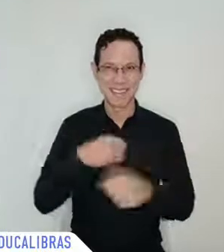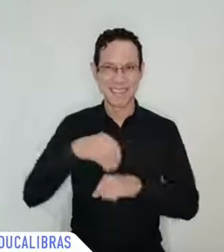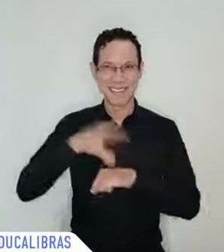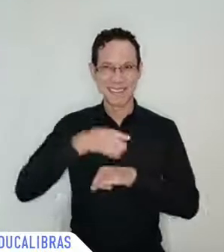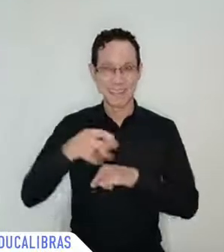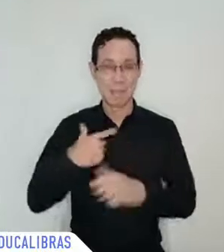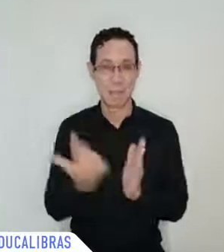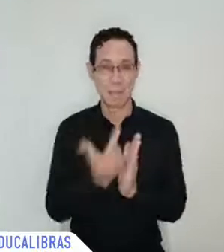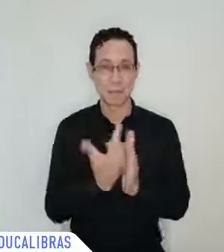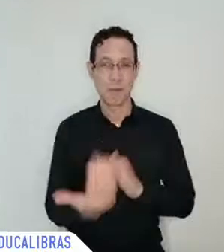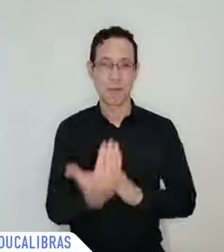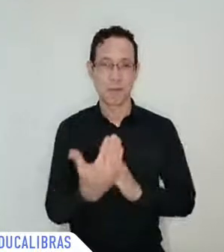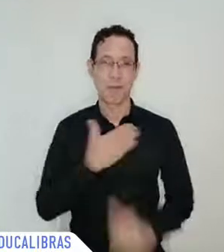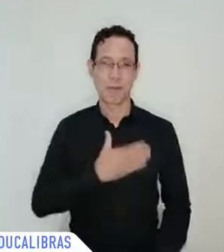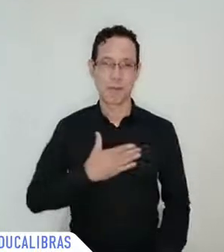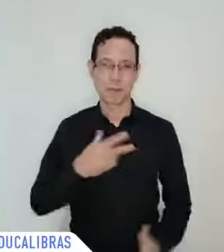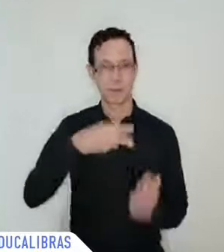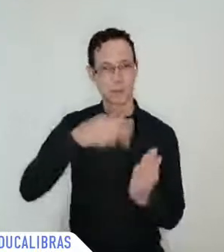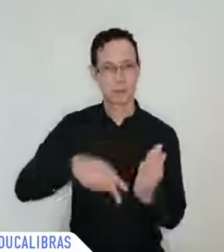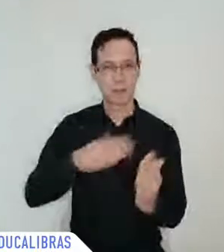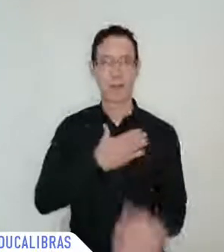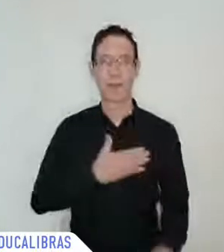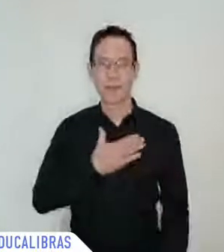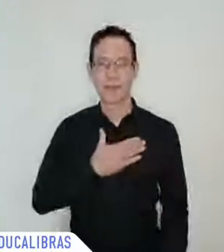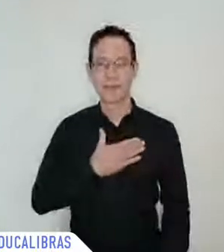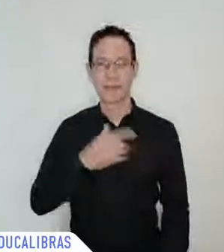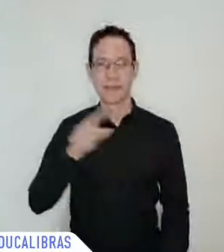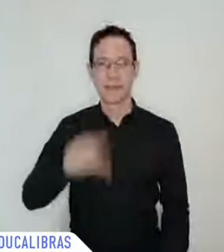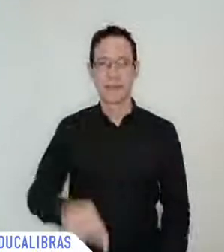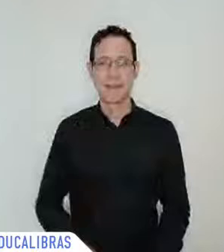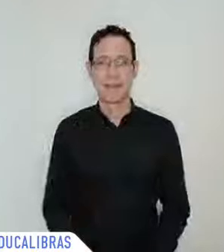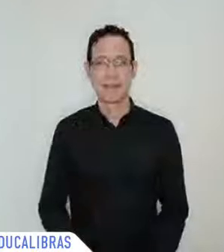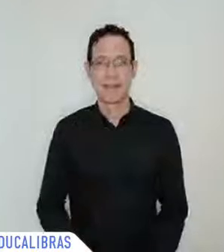Regarding these recommendations,